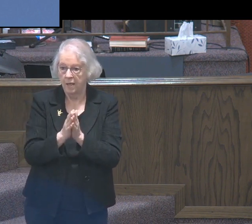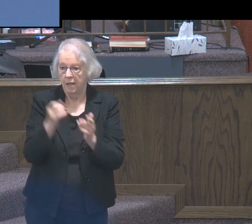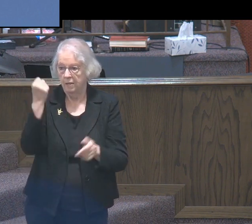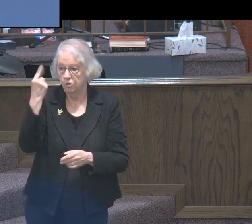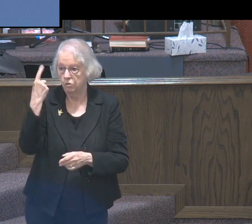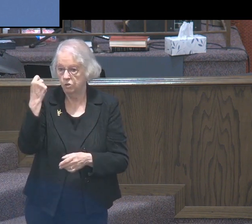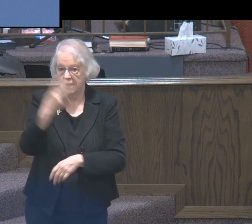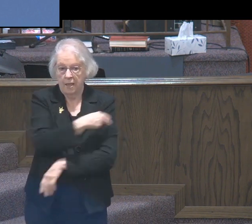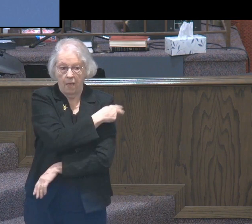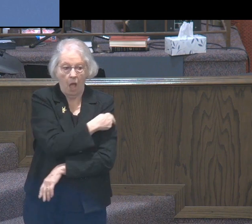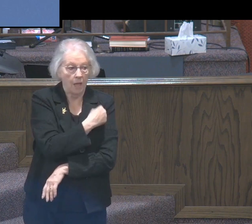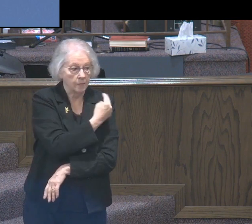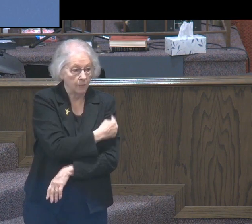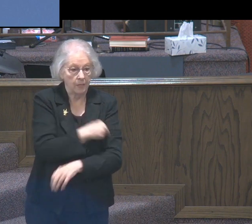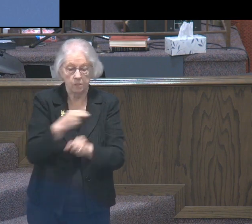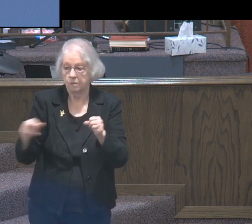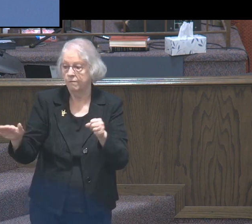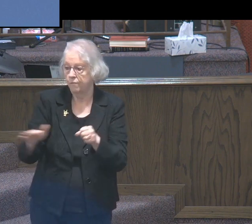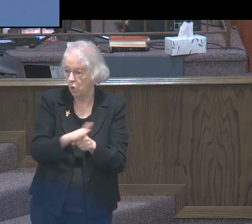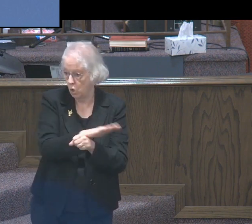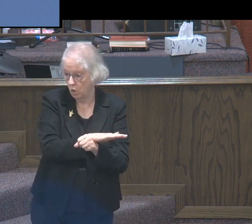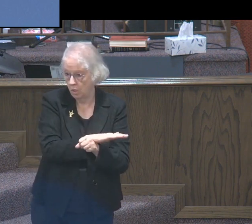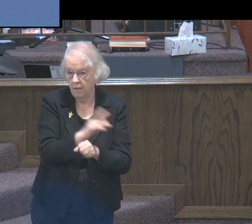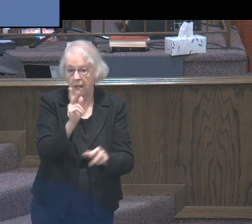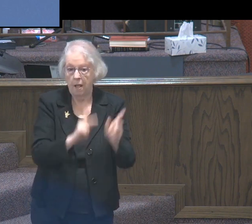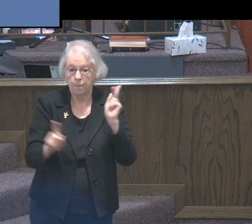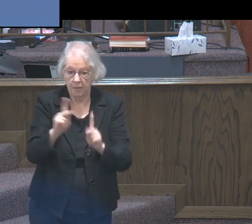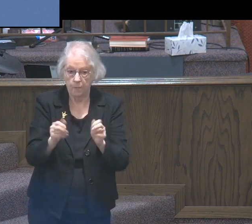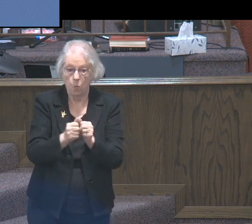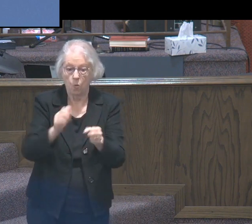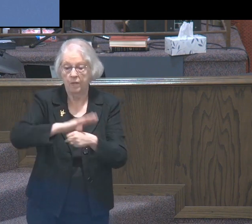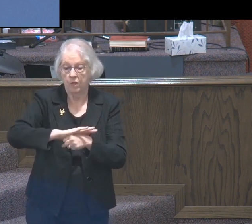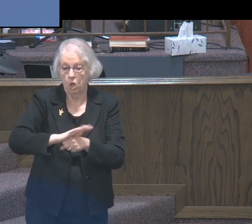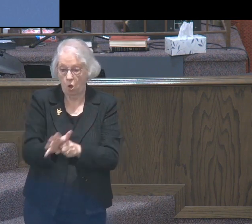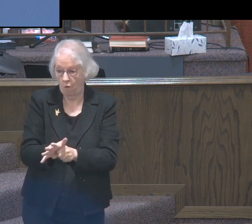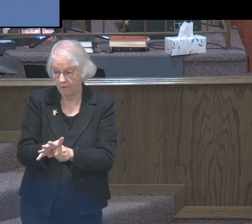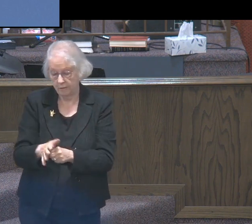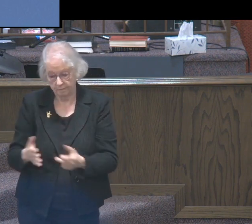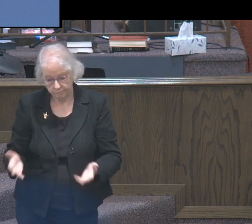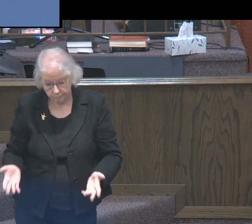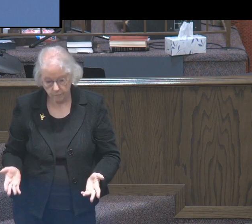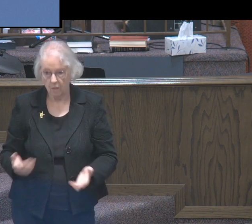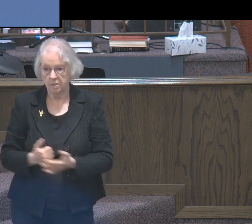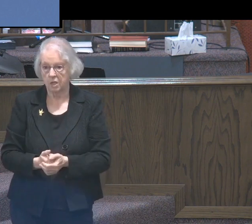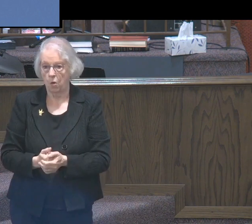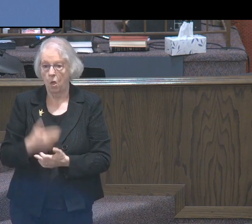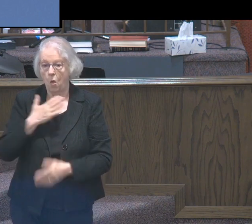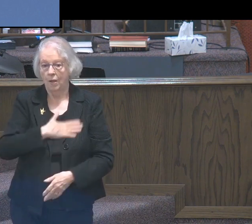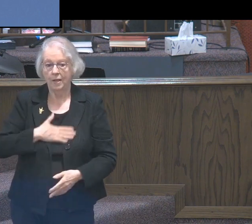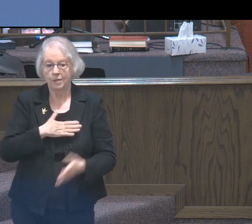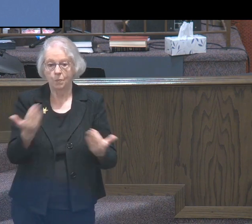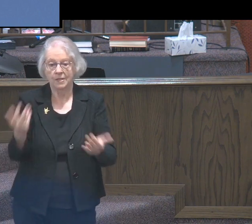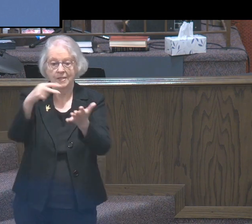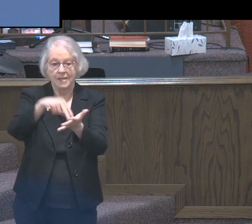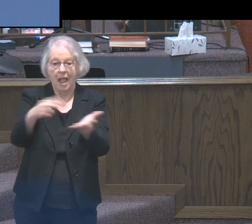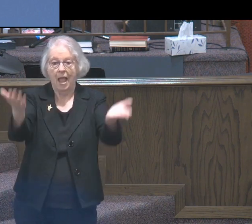know, and we will be happy to talk through your concerns with that. With that, let's stand and continue to worship